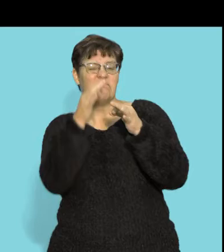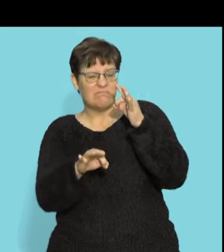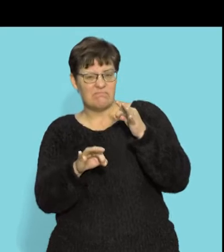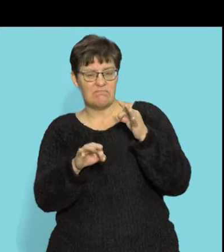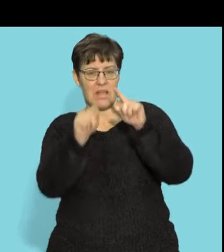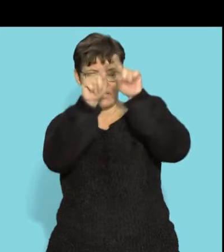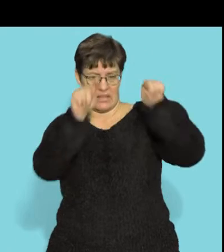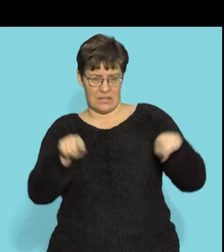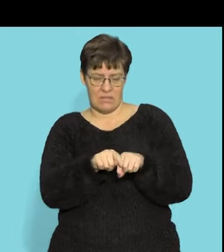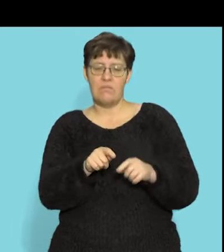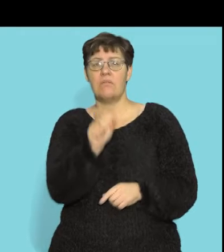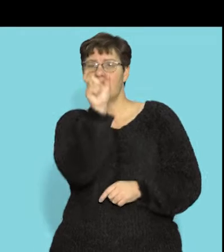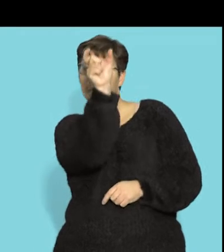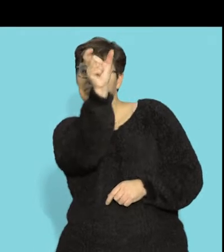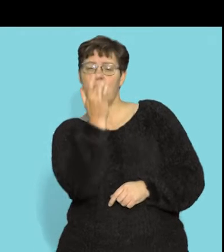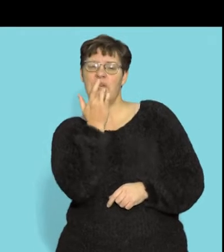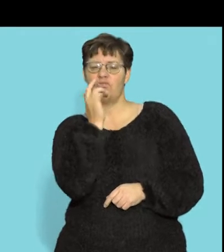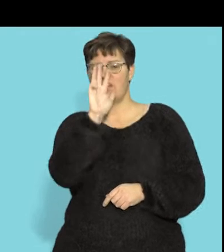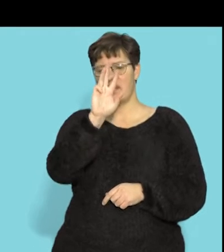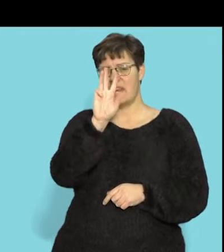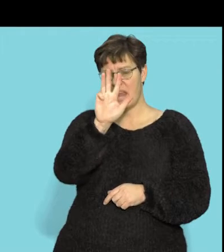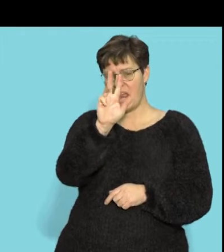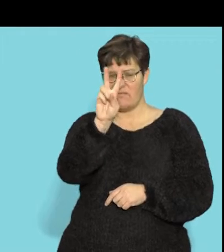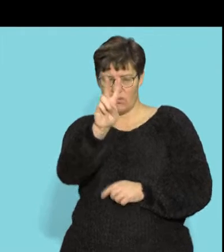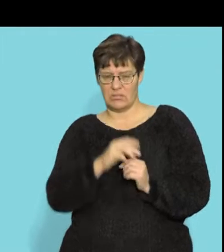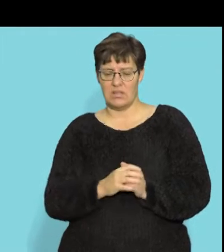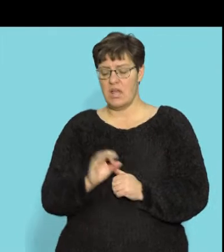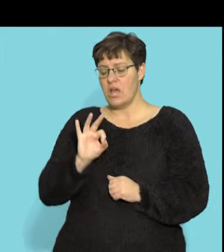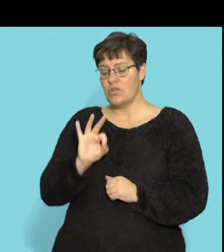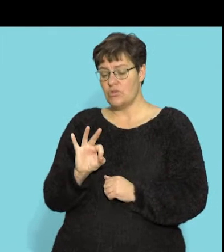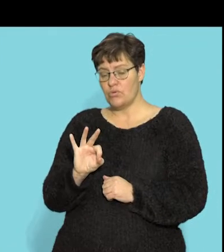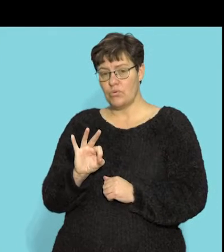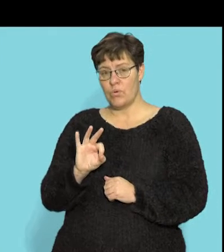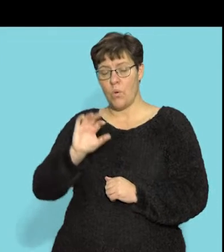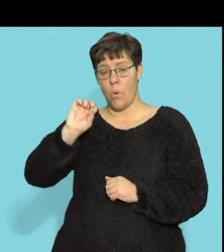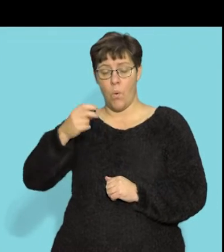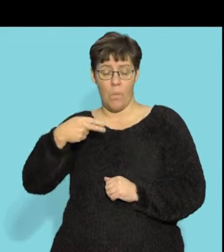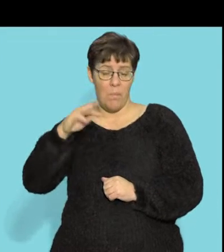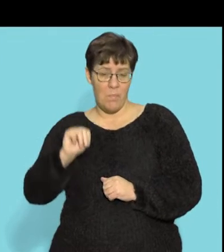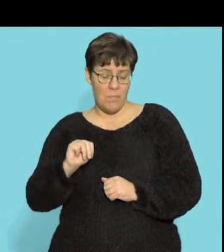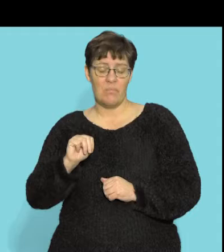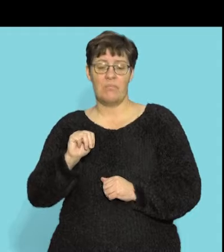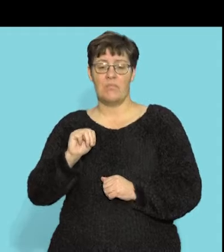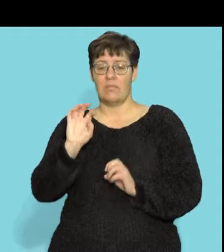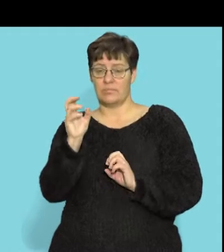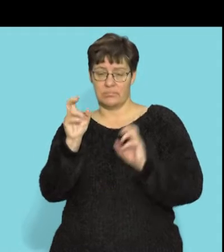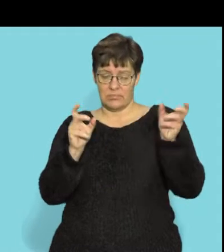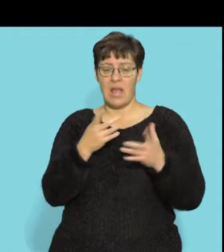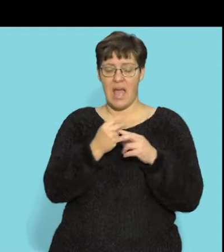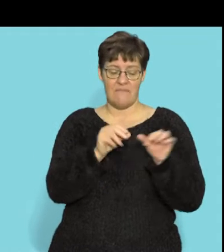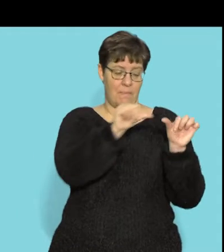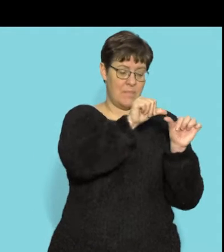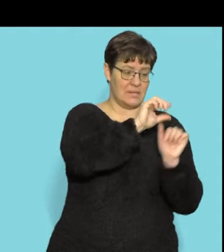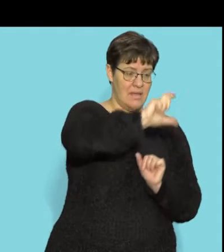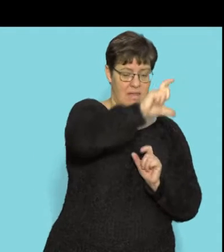circuit using a 9-volt battery, a 3-ohm light bulbs, 3 of them, and we also have an ammeter and a